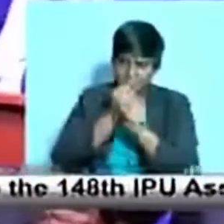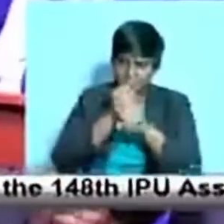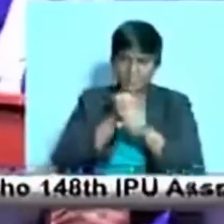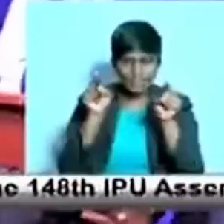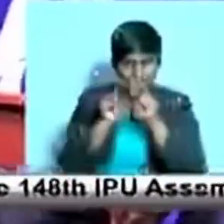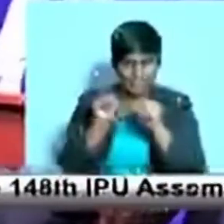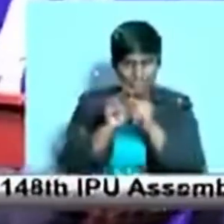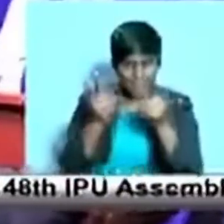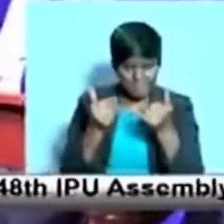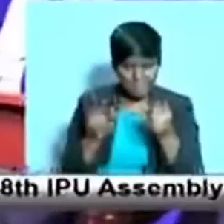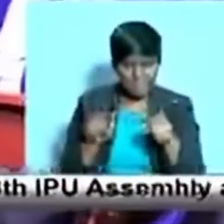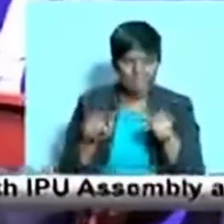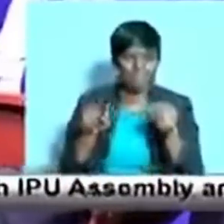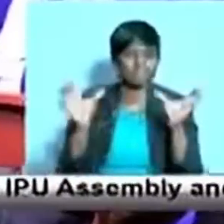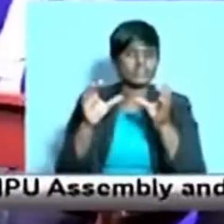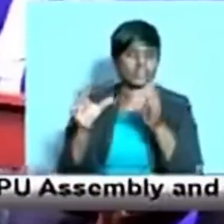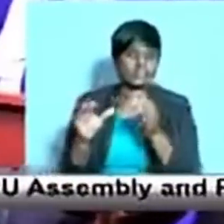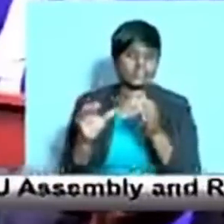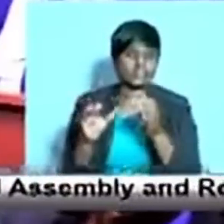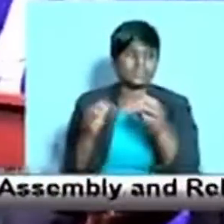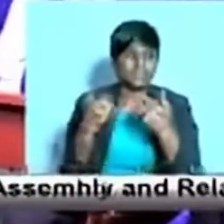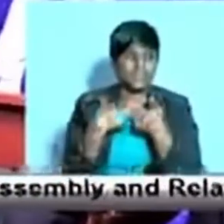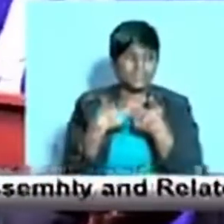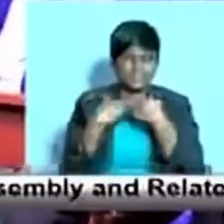current committees, where